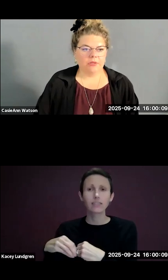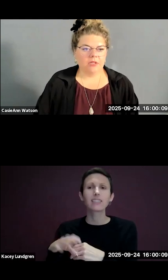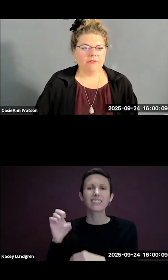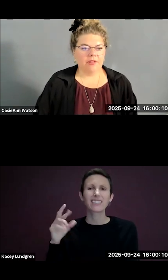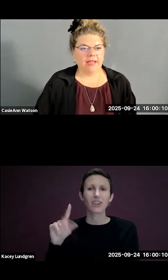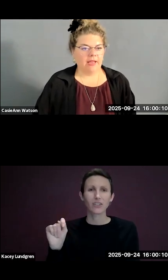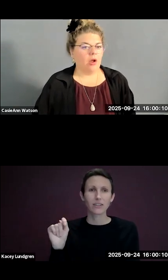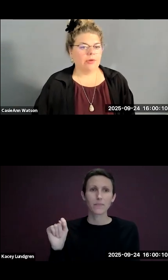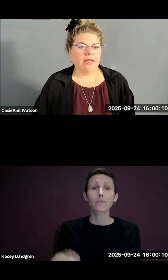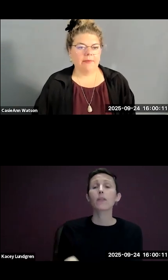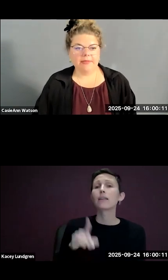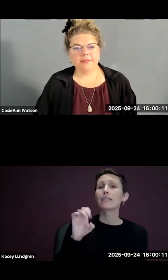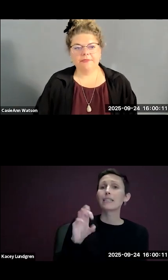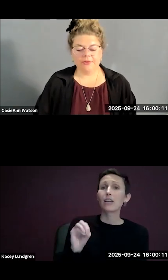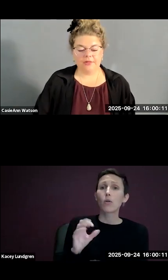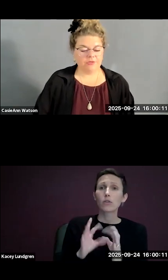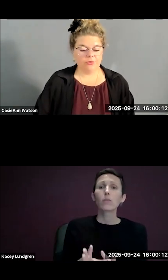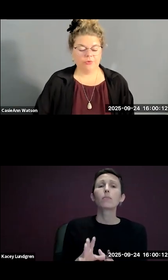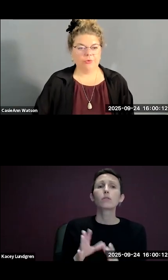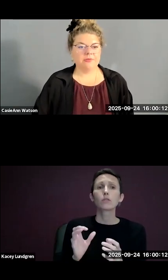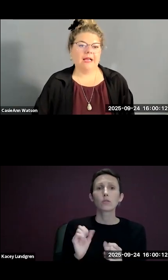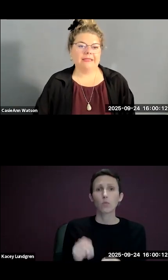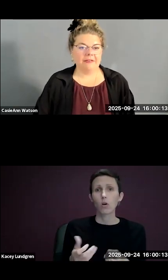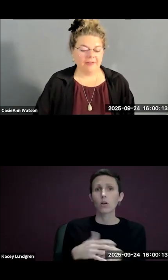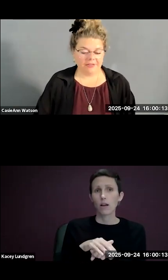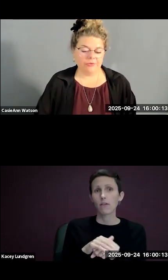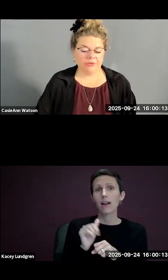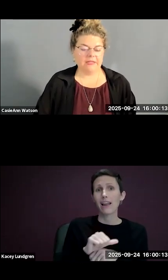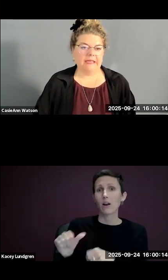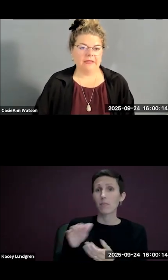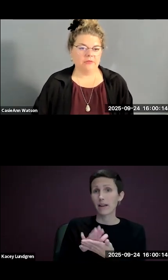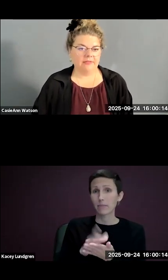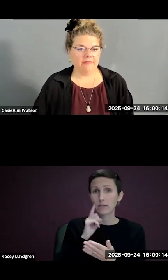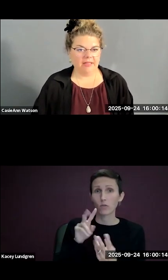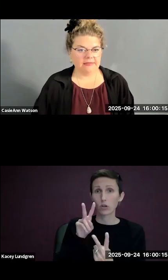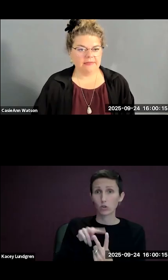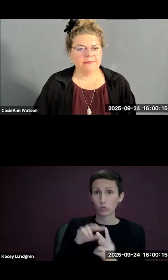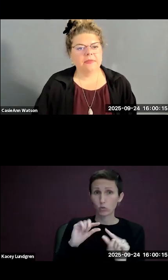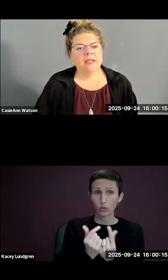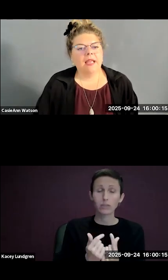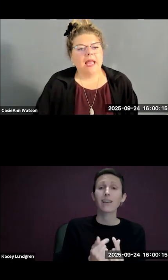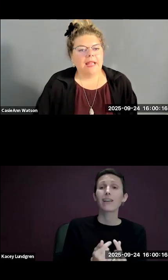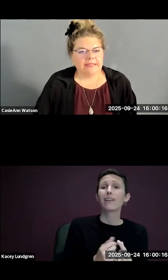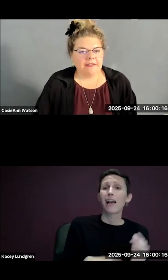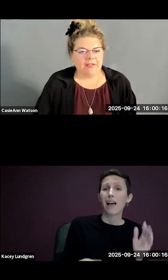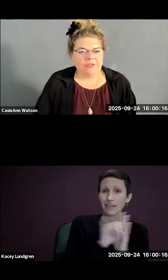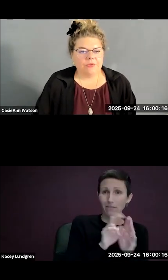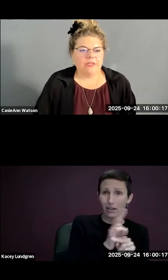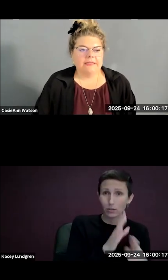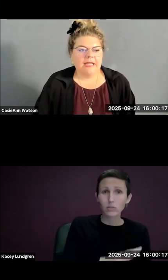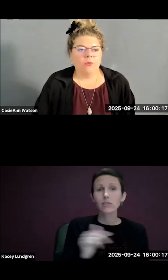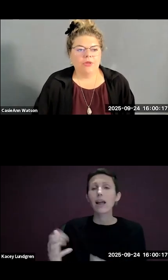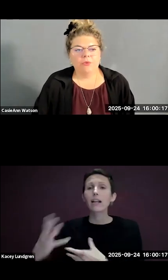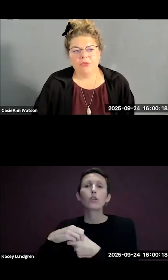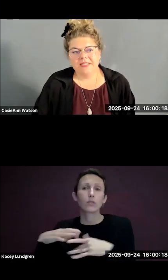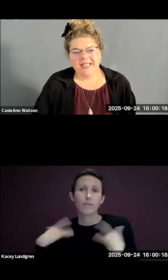DEO interpreters cover the Ann Arbor campus for these two groups, identified users and inclusive events. An identified